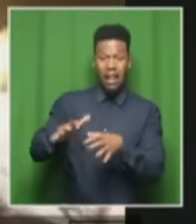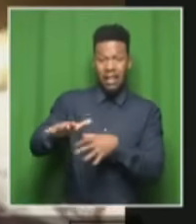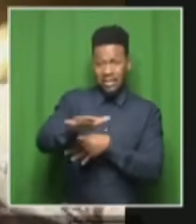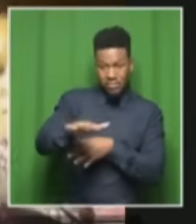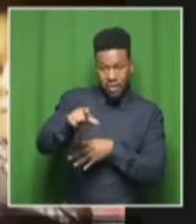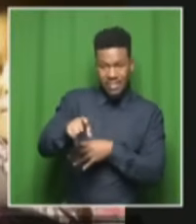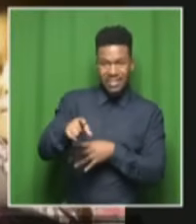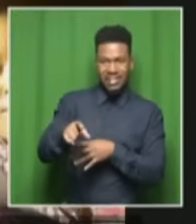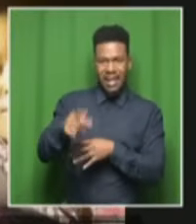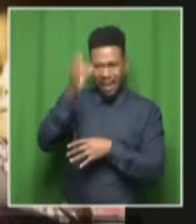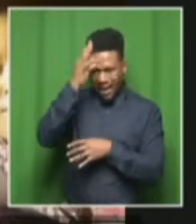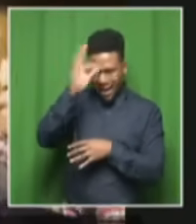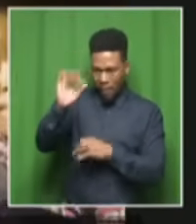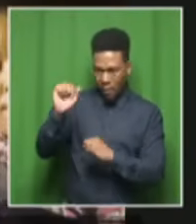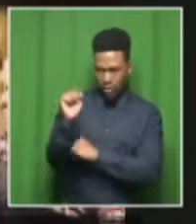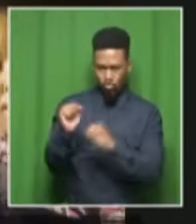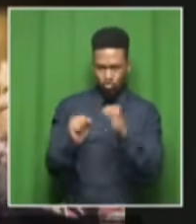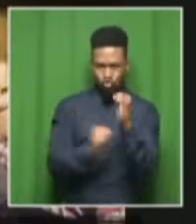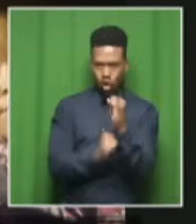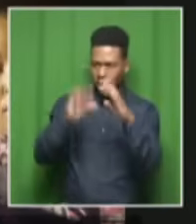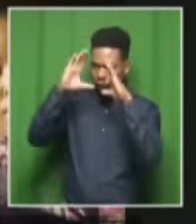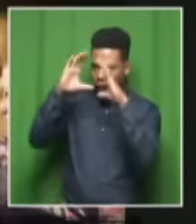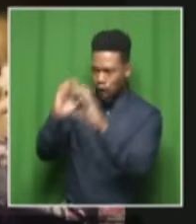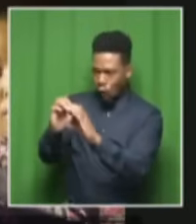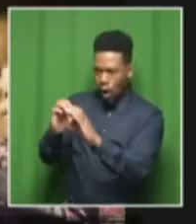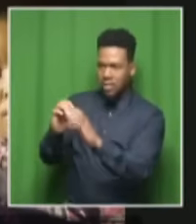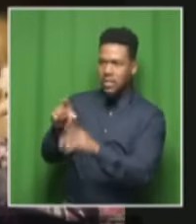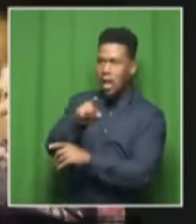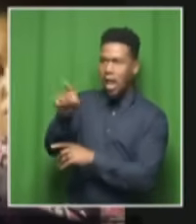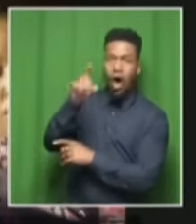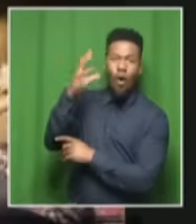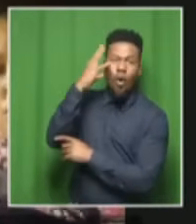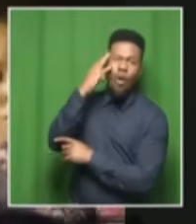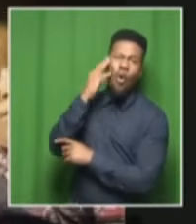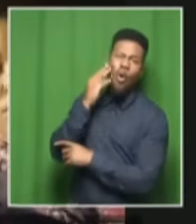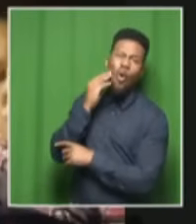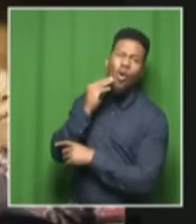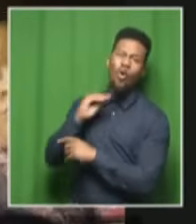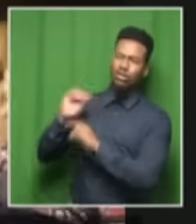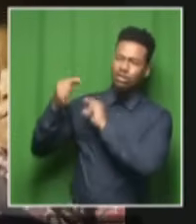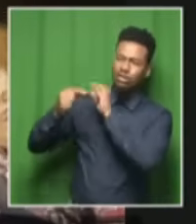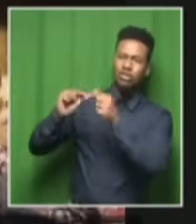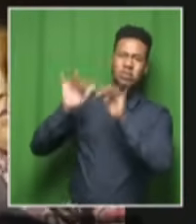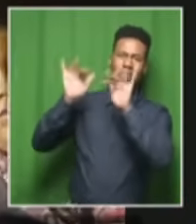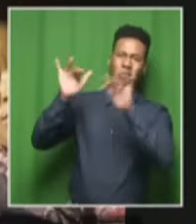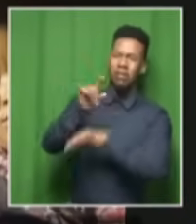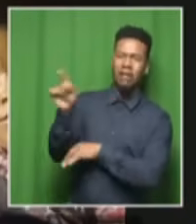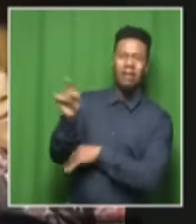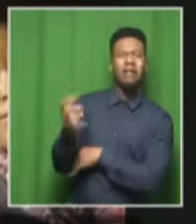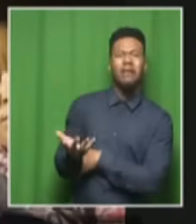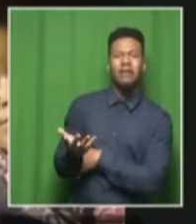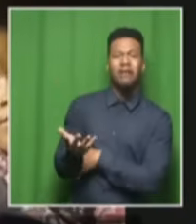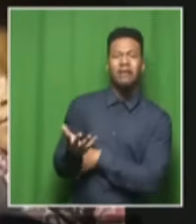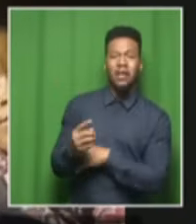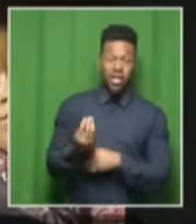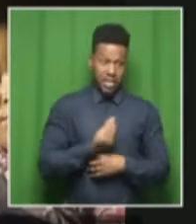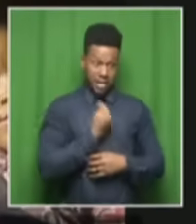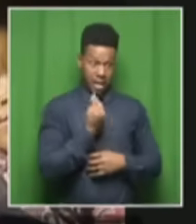structures are centered around older generations, you know, with very little room for youth voices